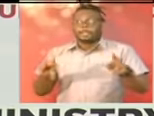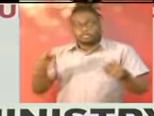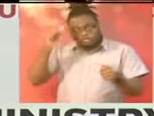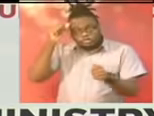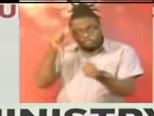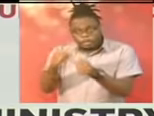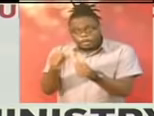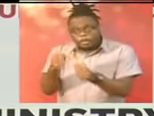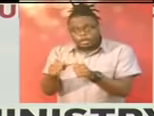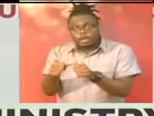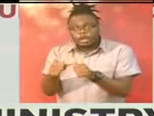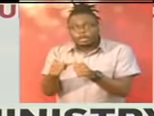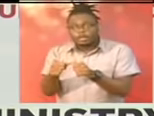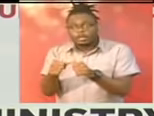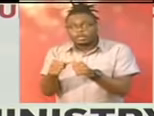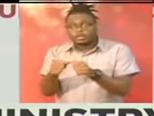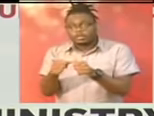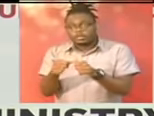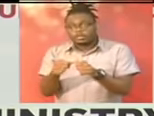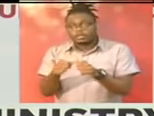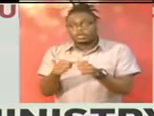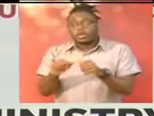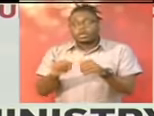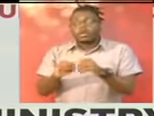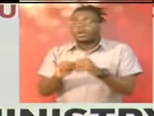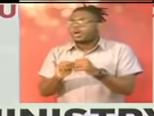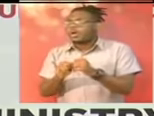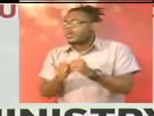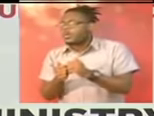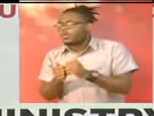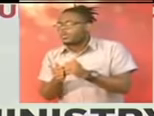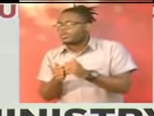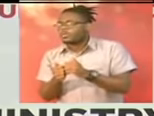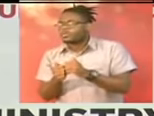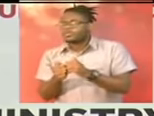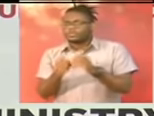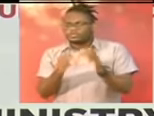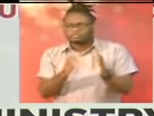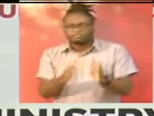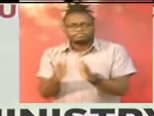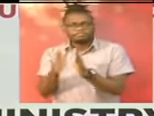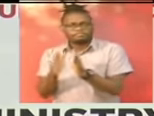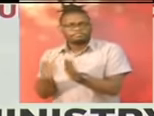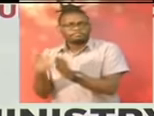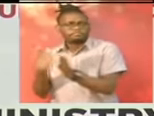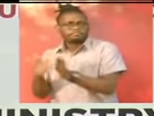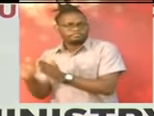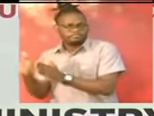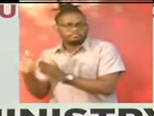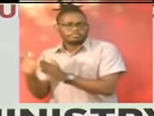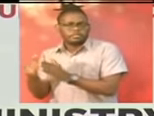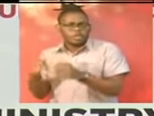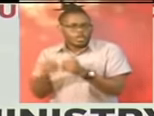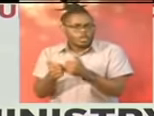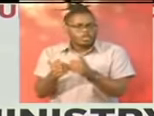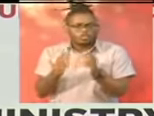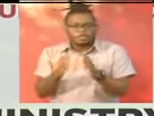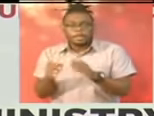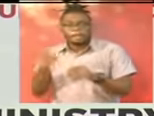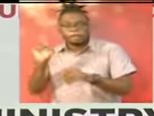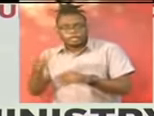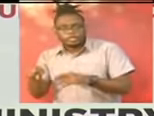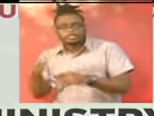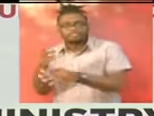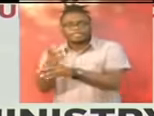the processes that we put in place, including requesting a negative PCR 72 hours before travel